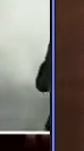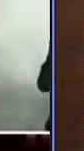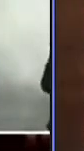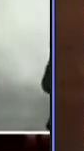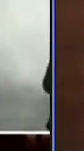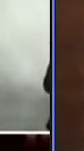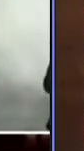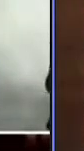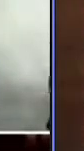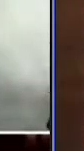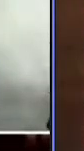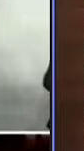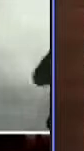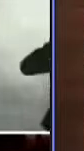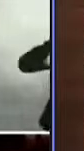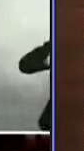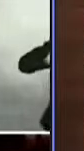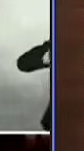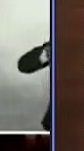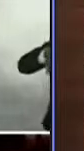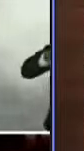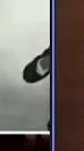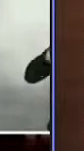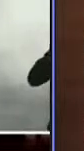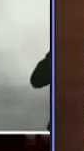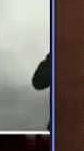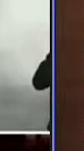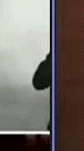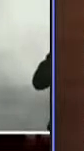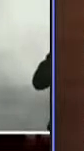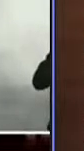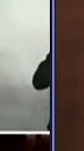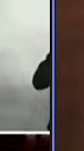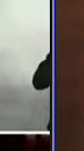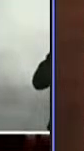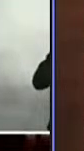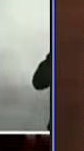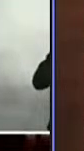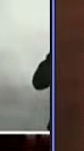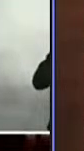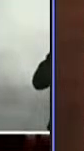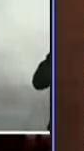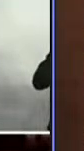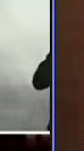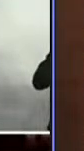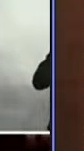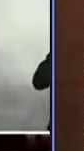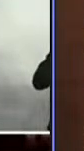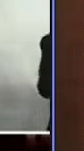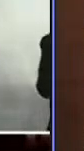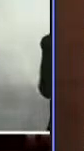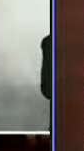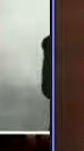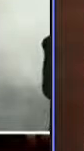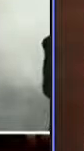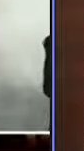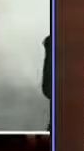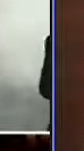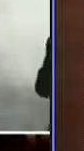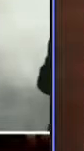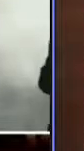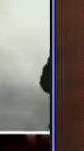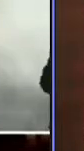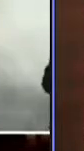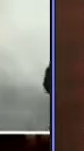sector. But we are assured that there is systematic progress there as well. Honourable Speaker, despite the